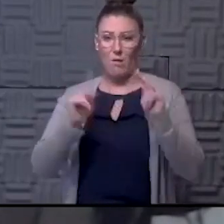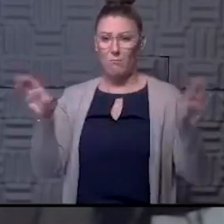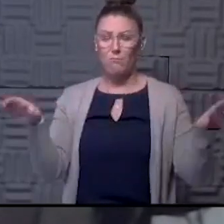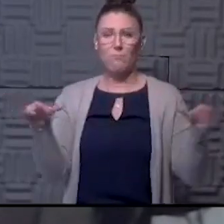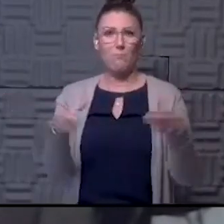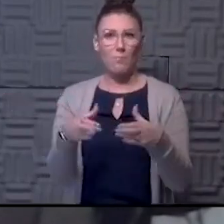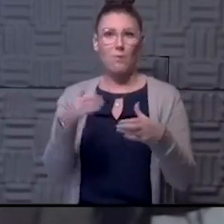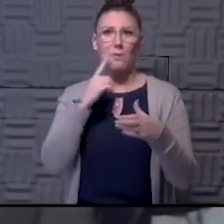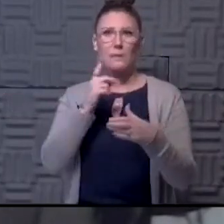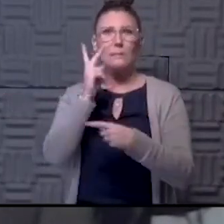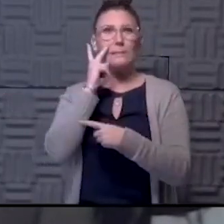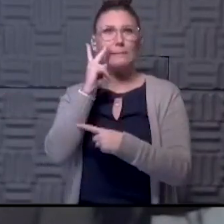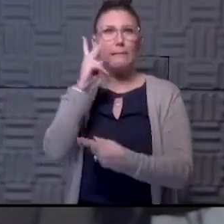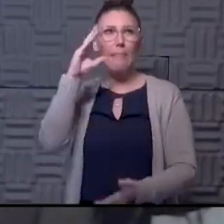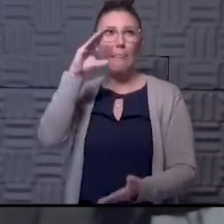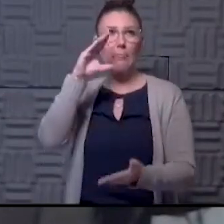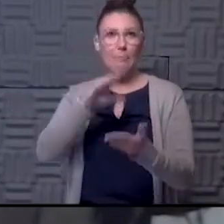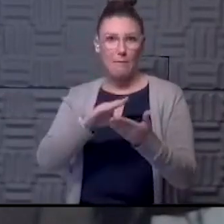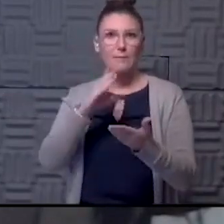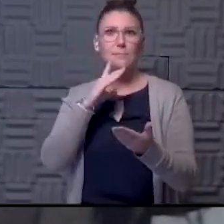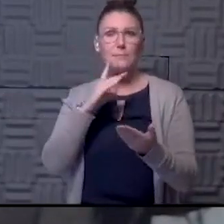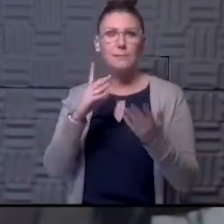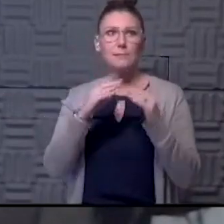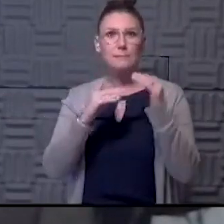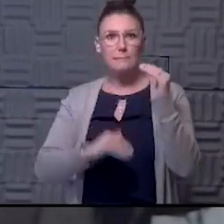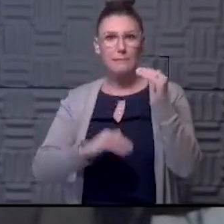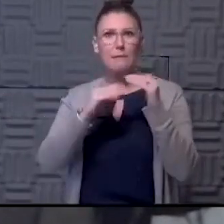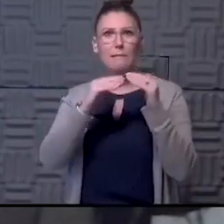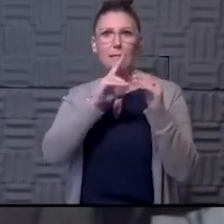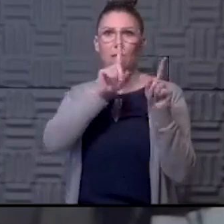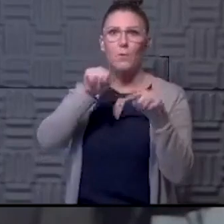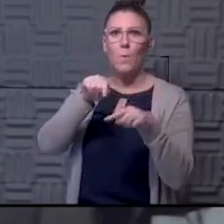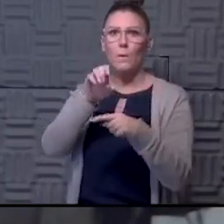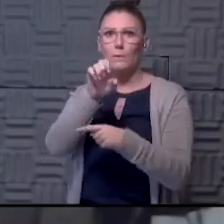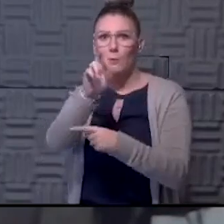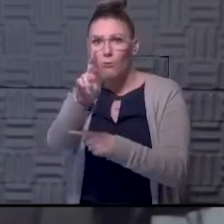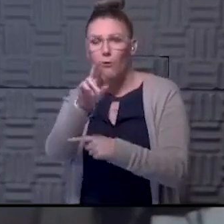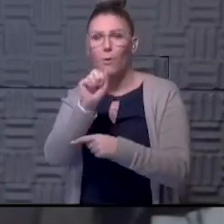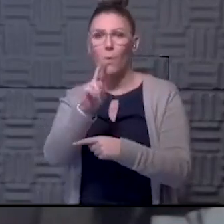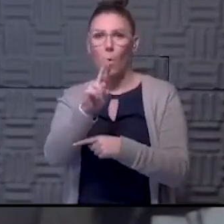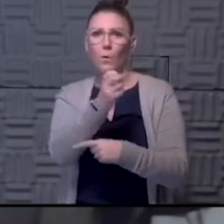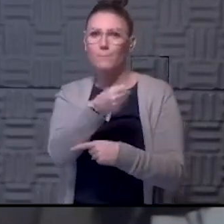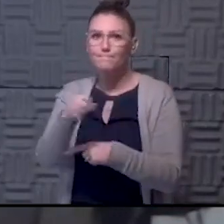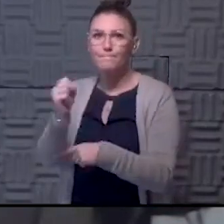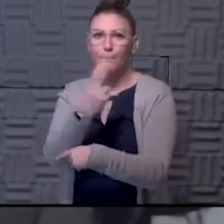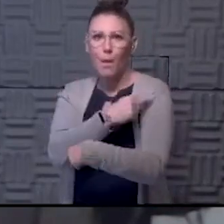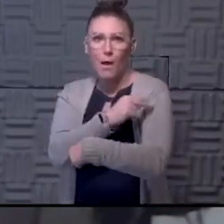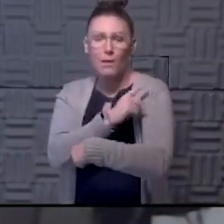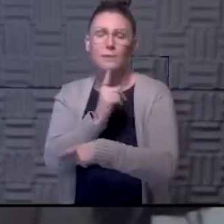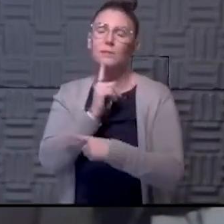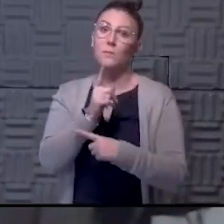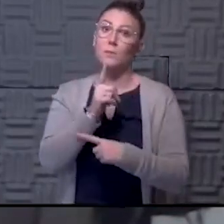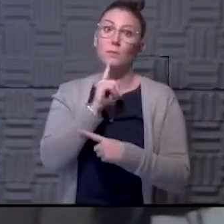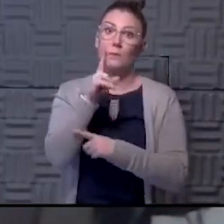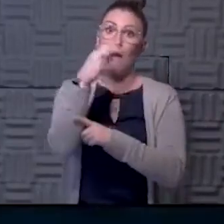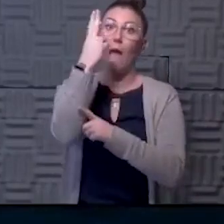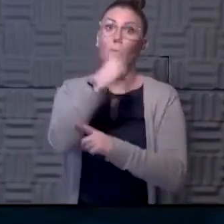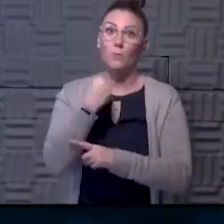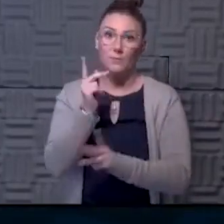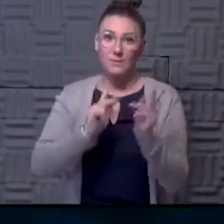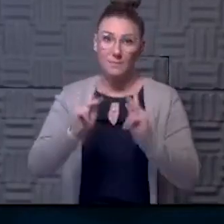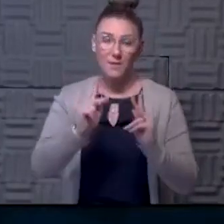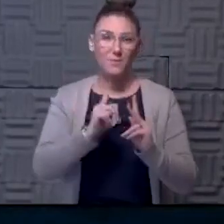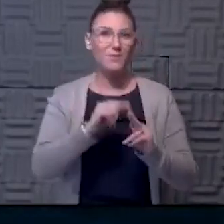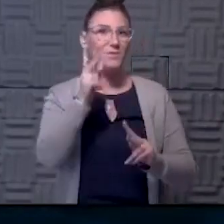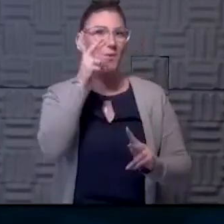seeing, I think, less than we would expect go to the ER or to the hospital with these, again, very at-risk people. Okay, so